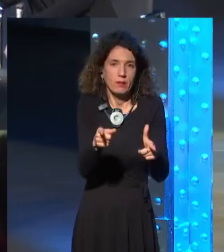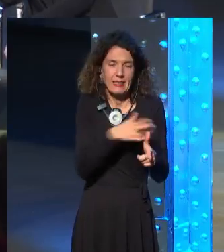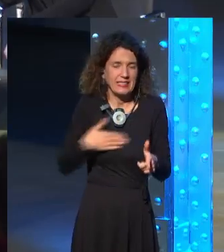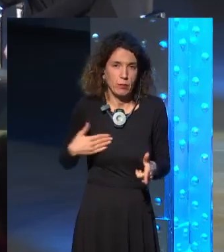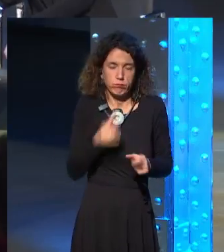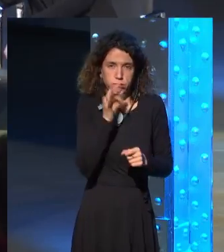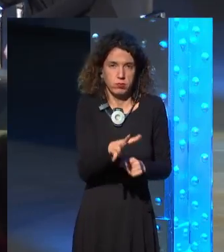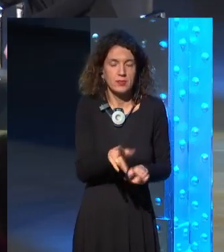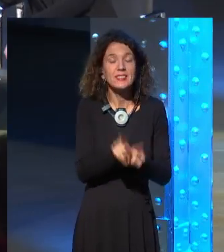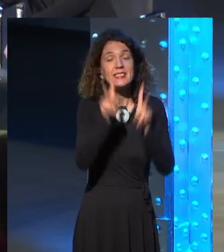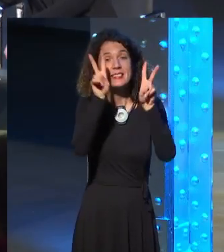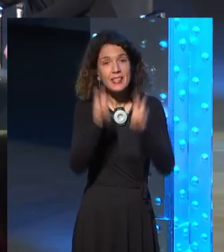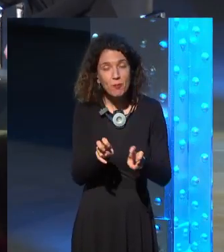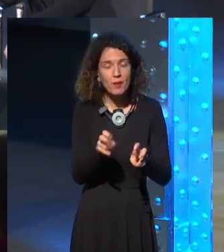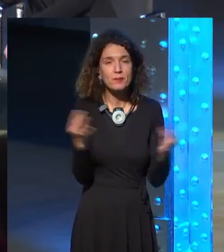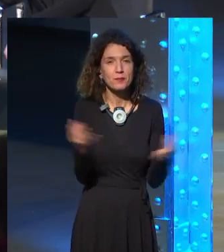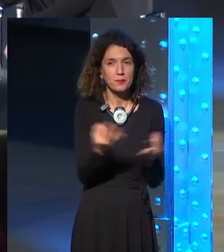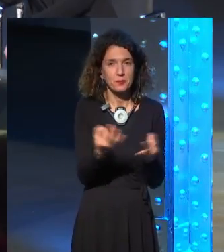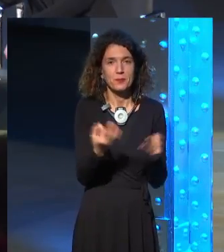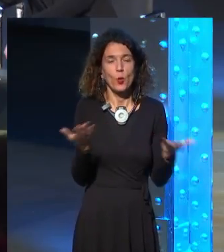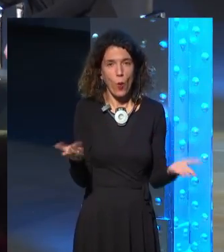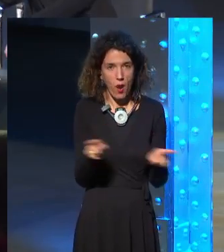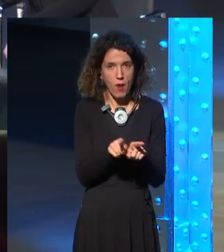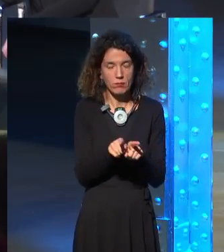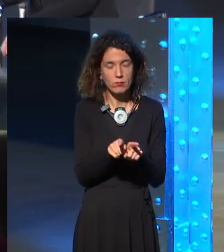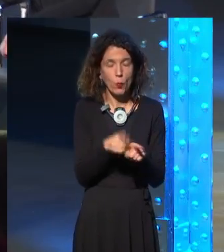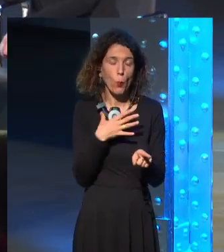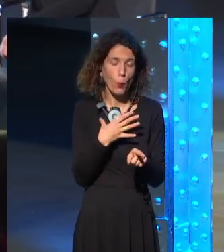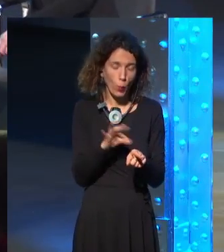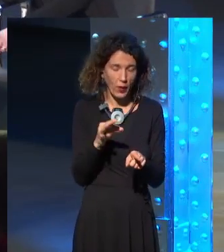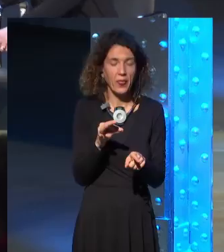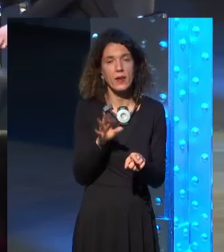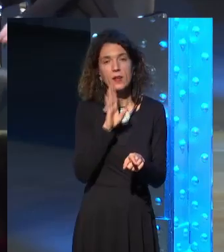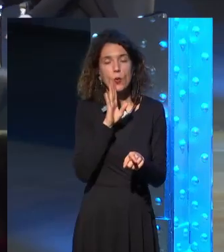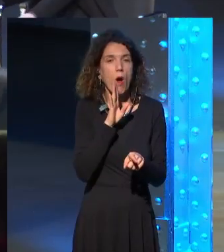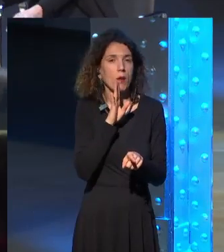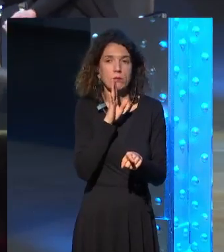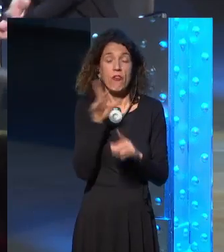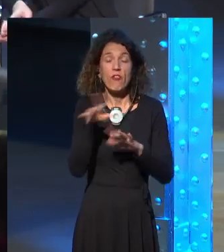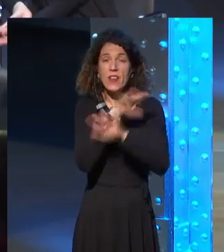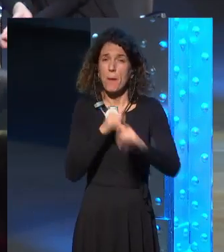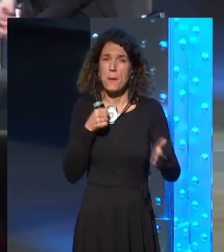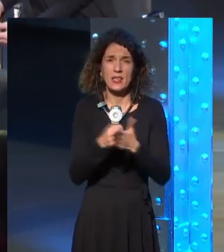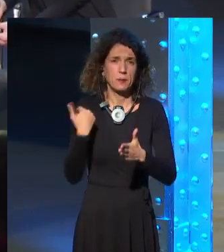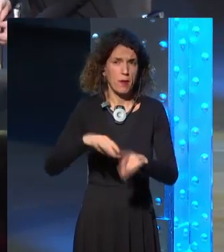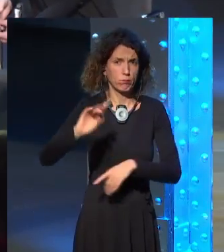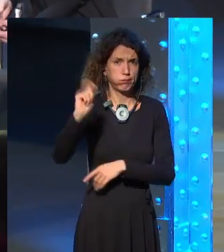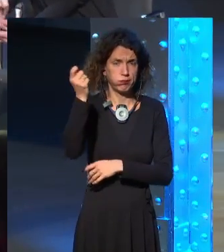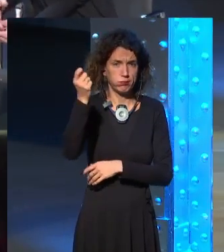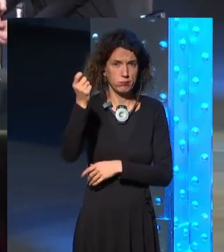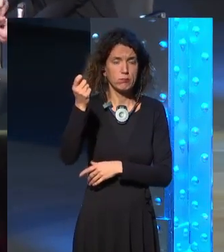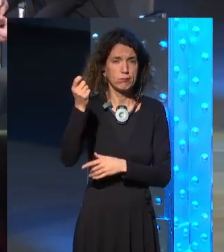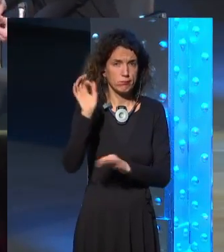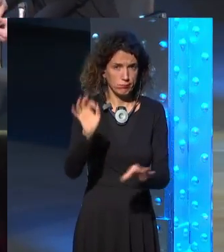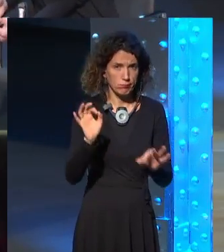the thing is, we have reached probably peak stuff for happiness. Additional